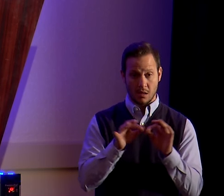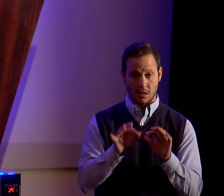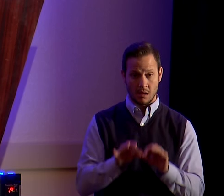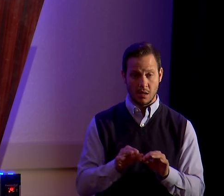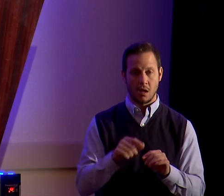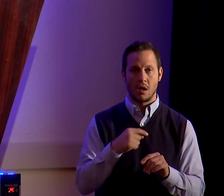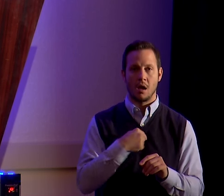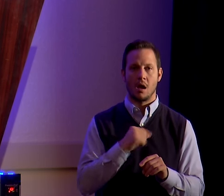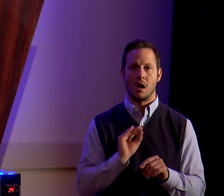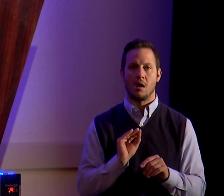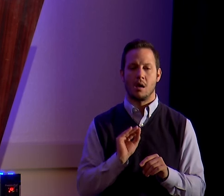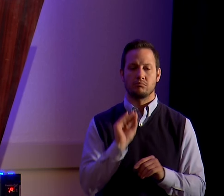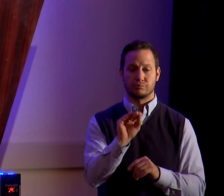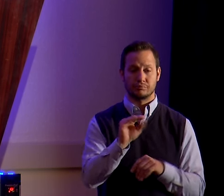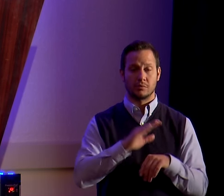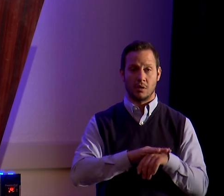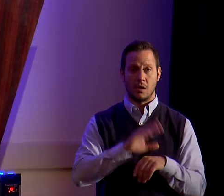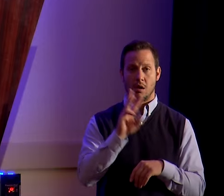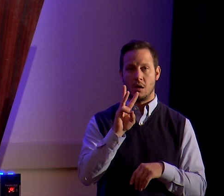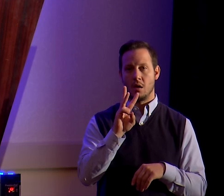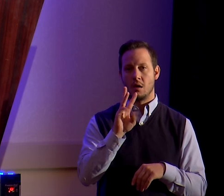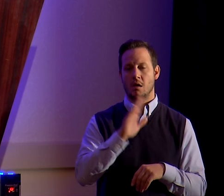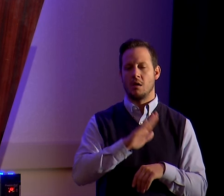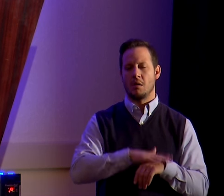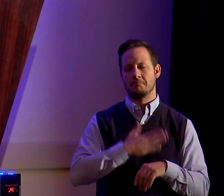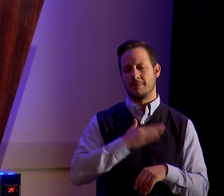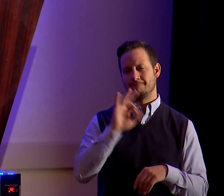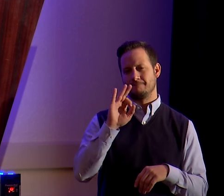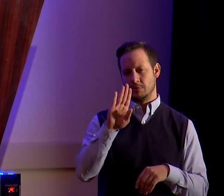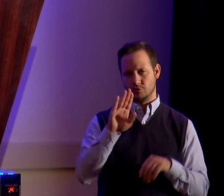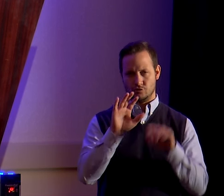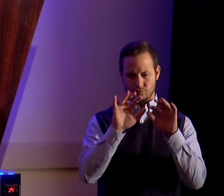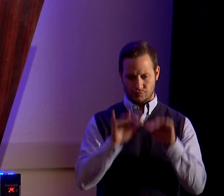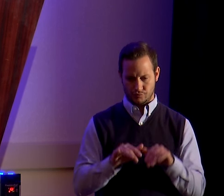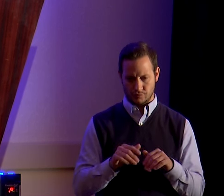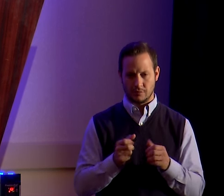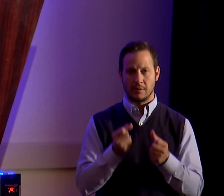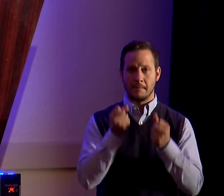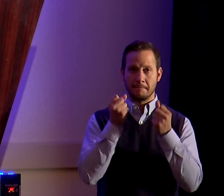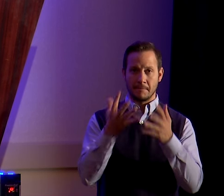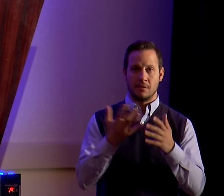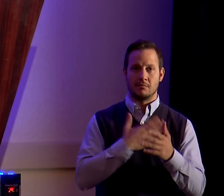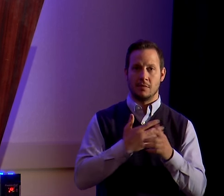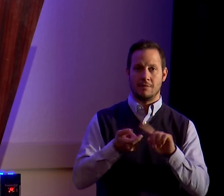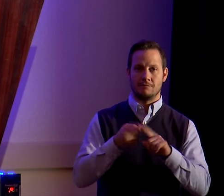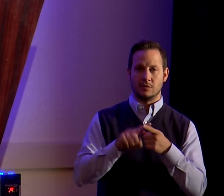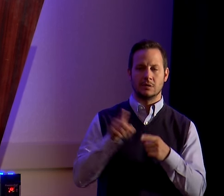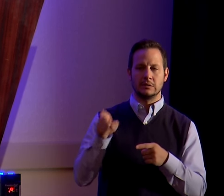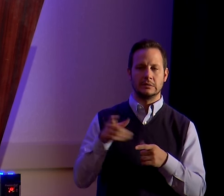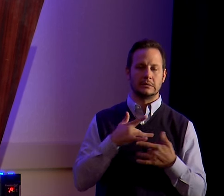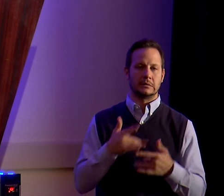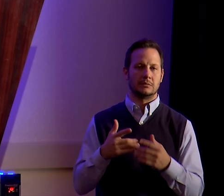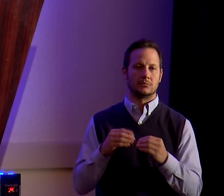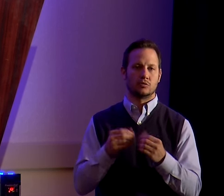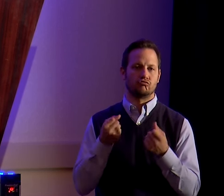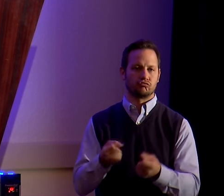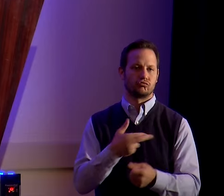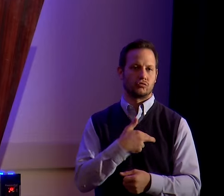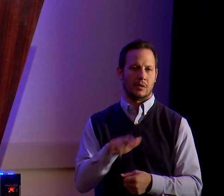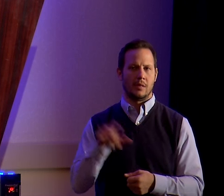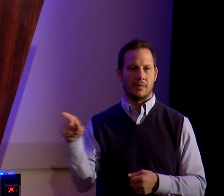I posted it on the website, on my Facebook, and when many of my friends who are more religious read